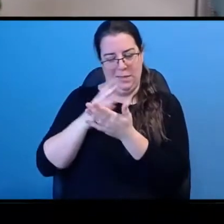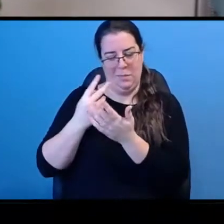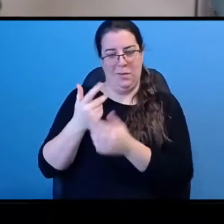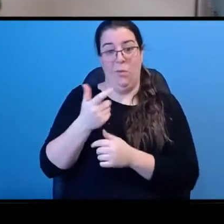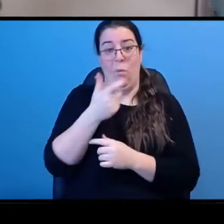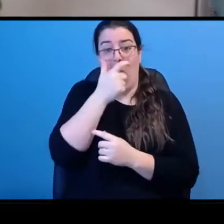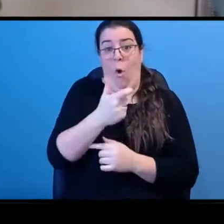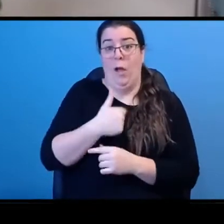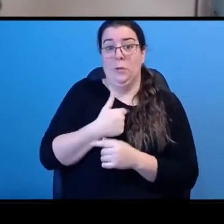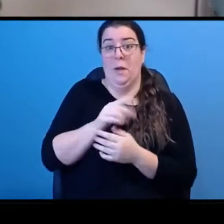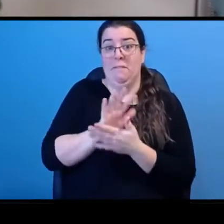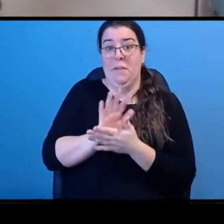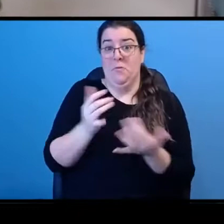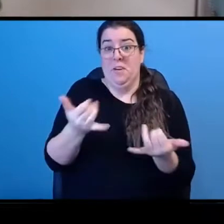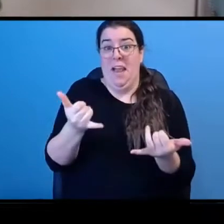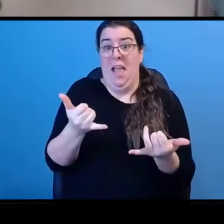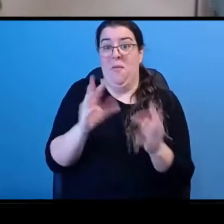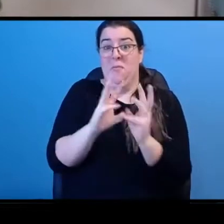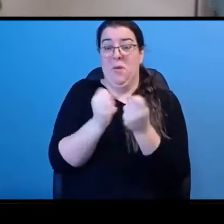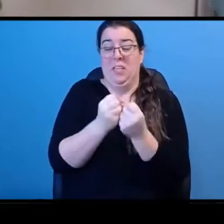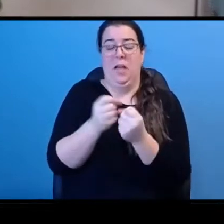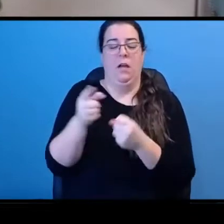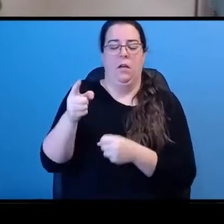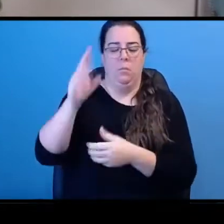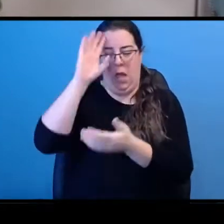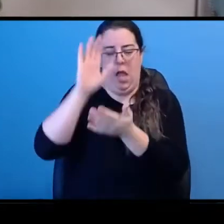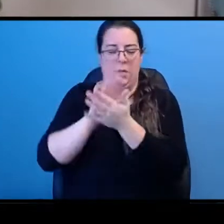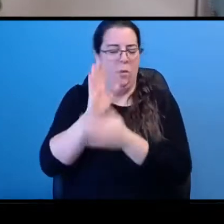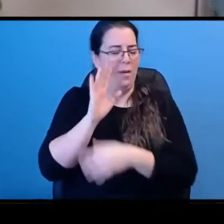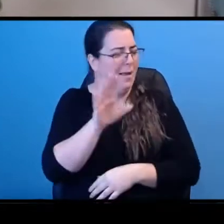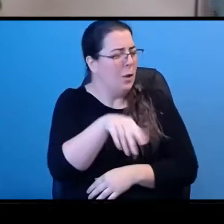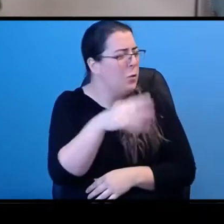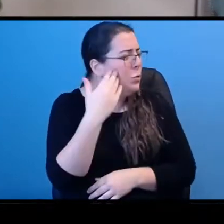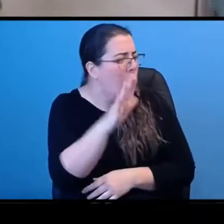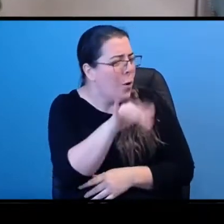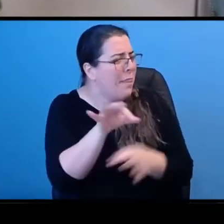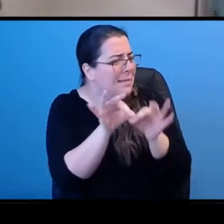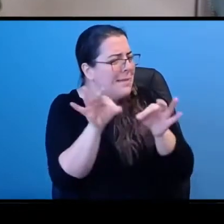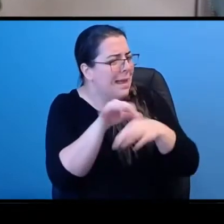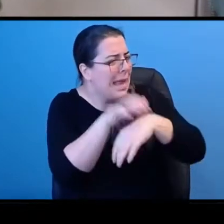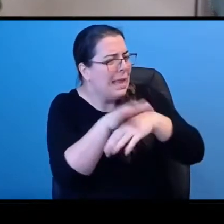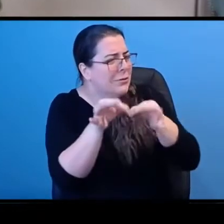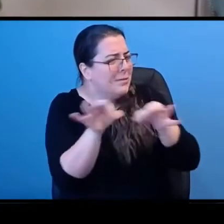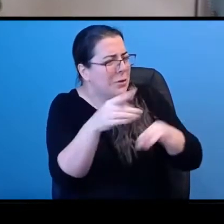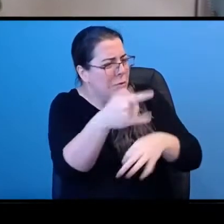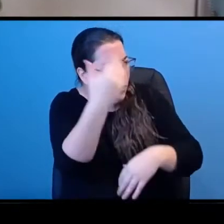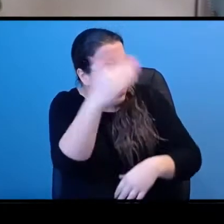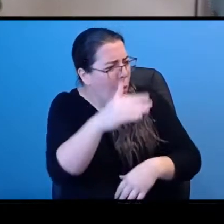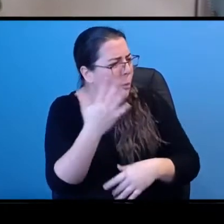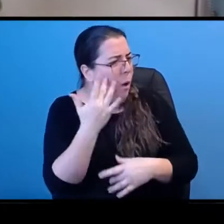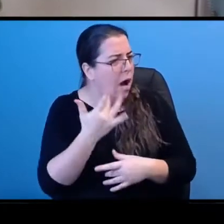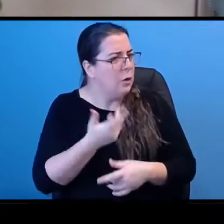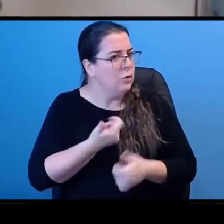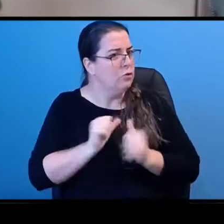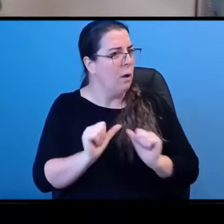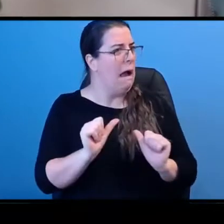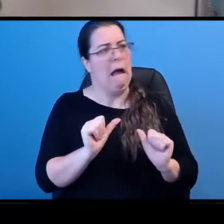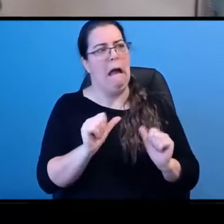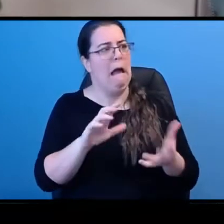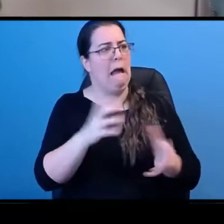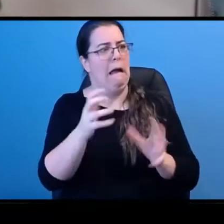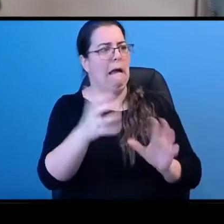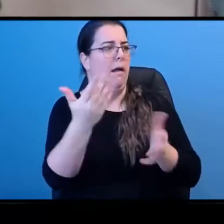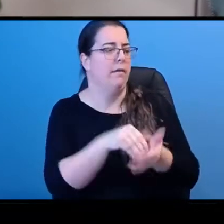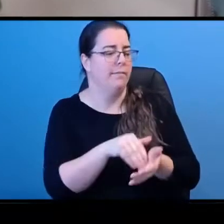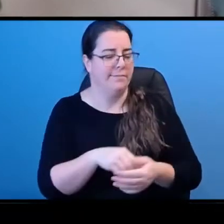say those sayings if you don't know them." Why do I do that? I always do that. But yeah. So talking to your program officer is